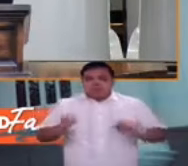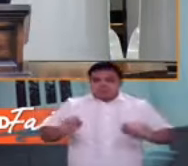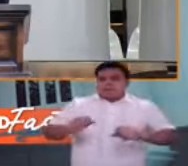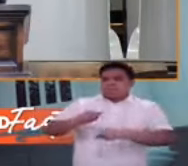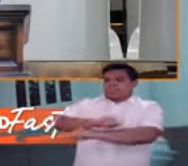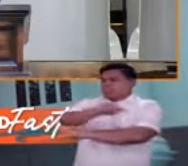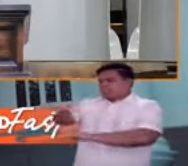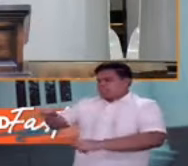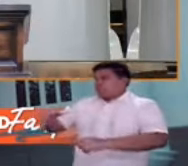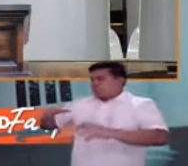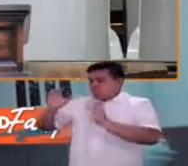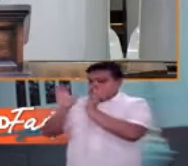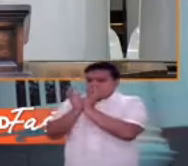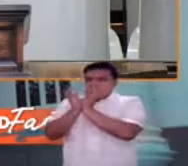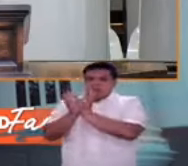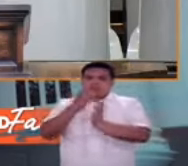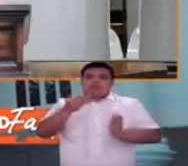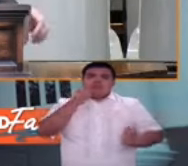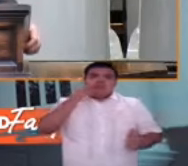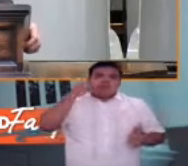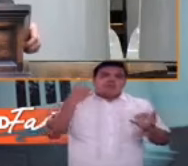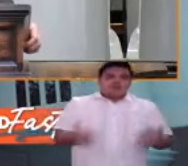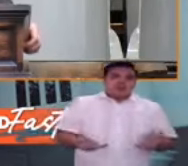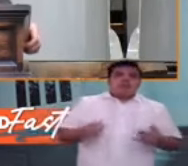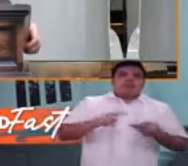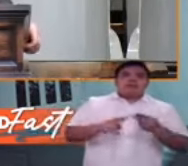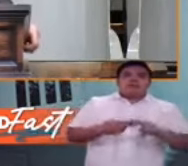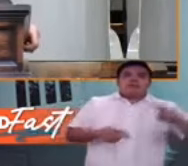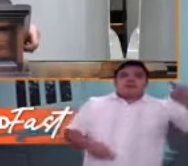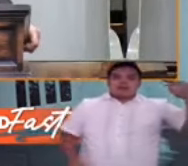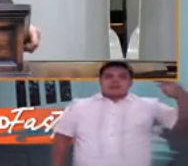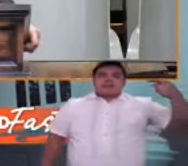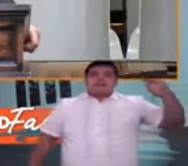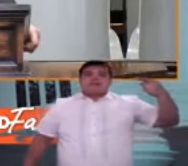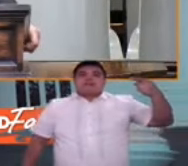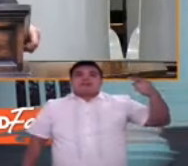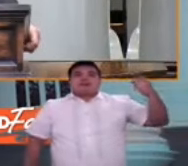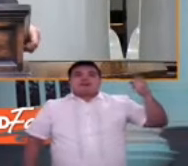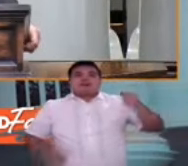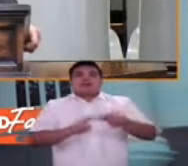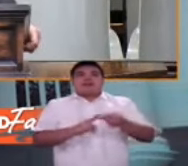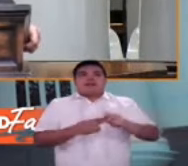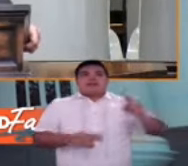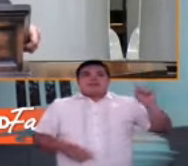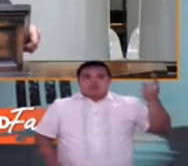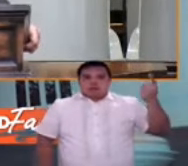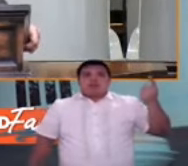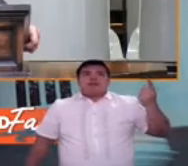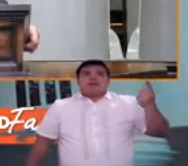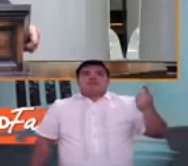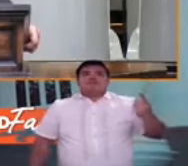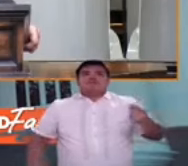difference in your community and in your home. Number one, we find here in this verse, notice the words in Proverbs 22, verse number